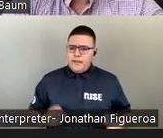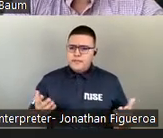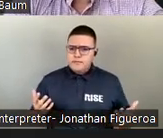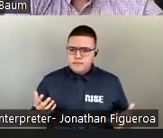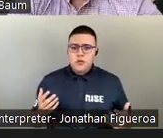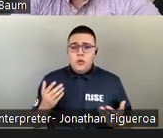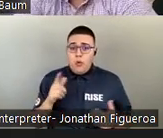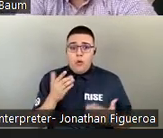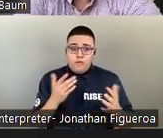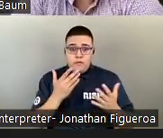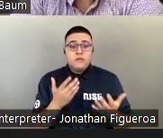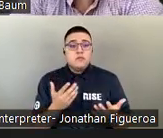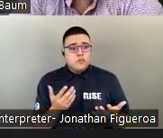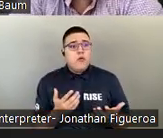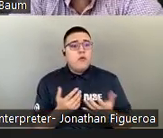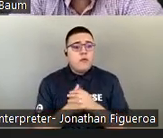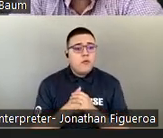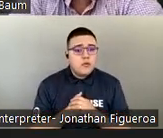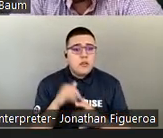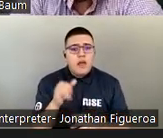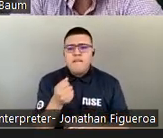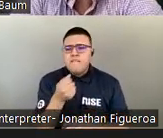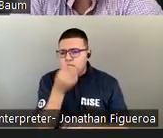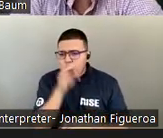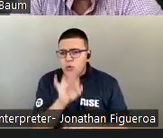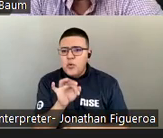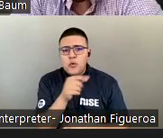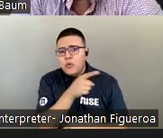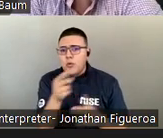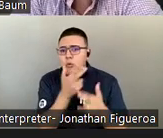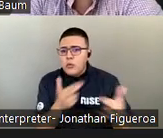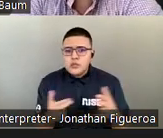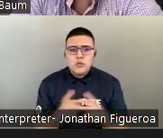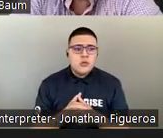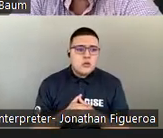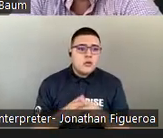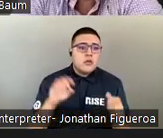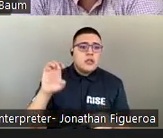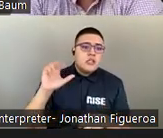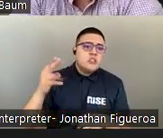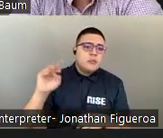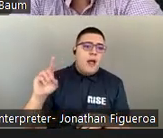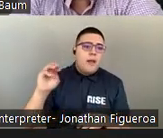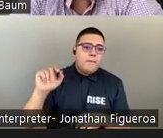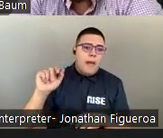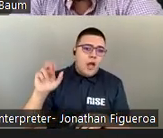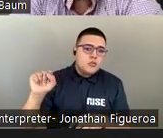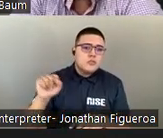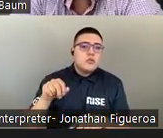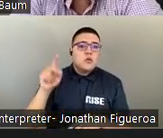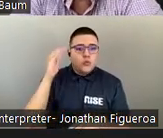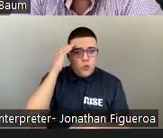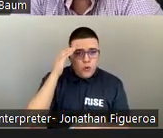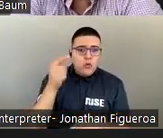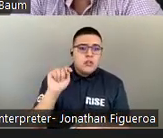also help others. So just a few of the resources. Each Mind Matters, California's mental health movement, Knowing the Signs,